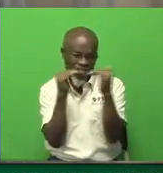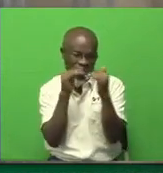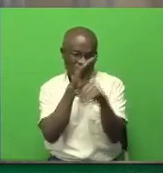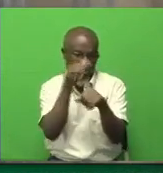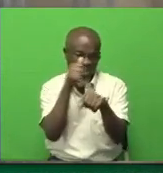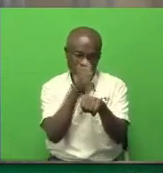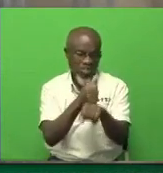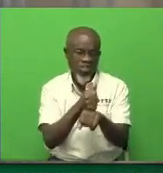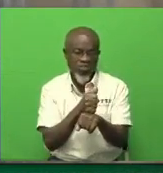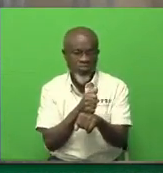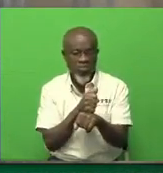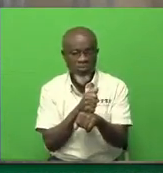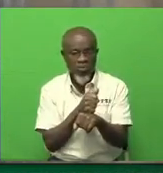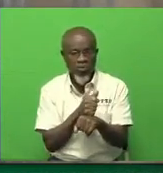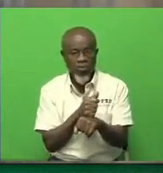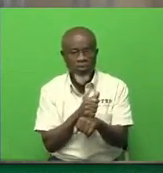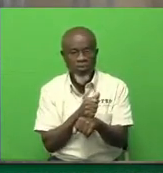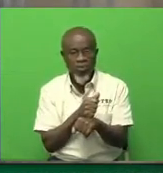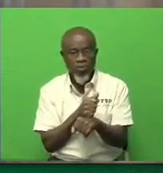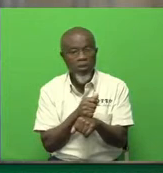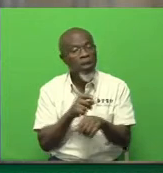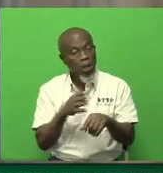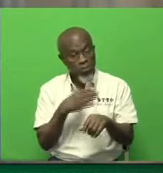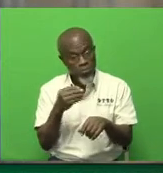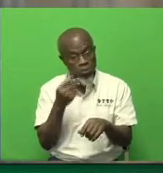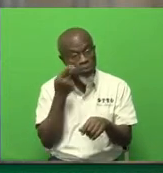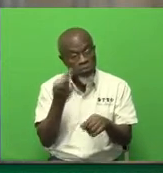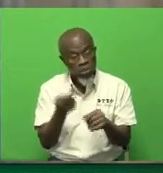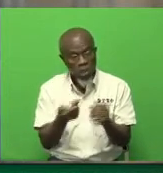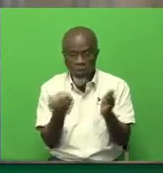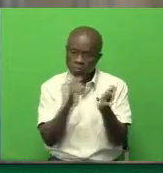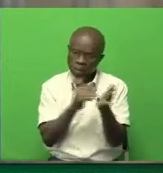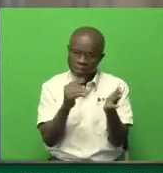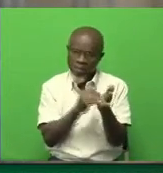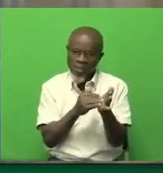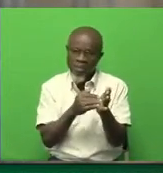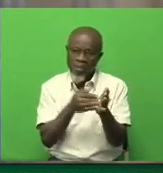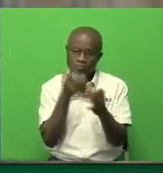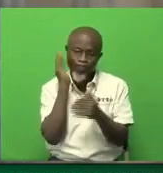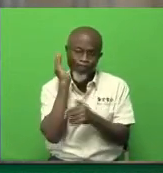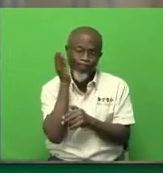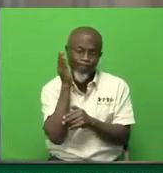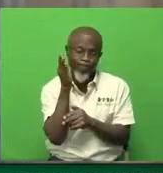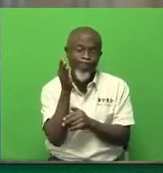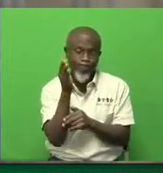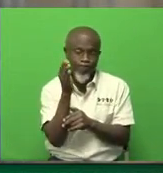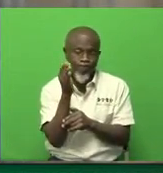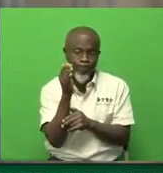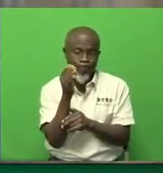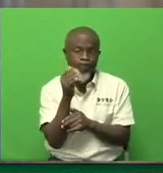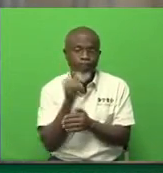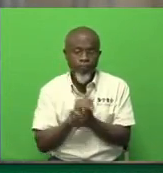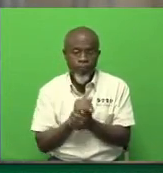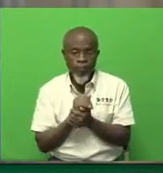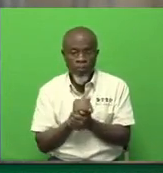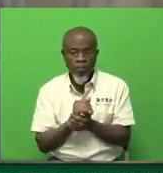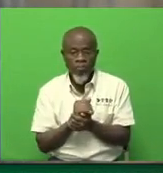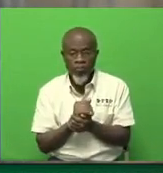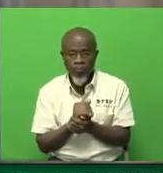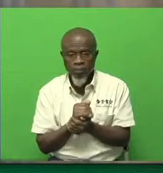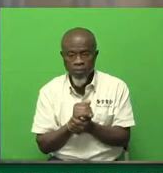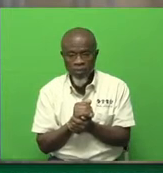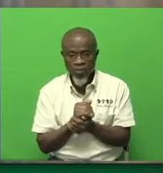promise under building institutions this is a national Statistical Institute this